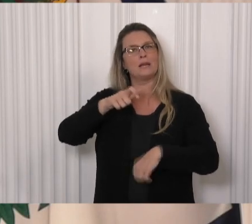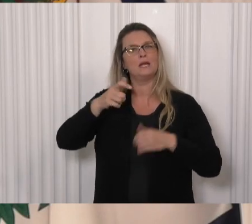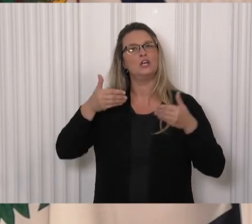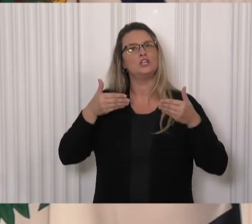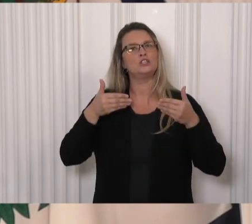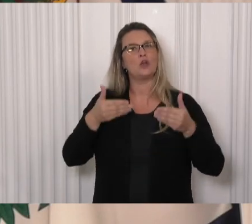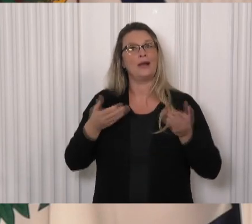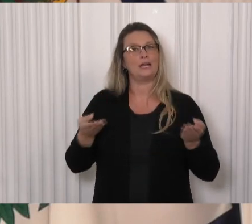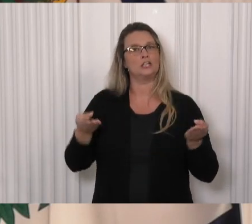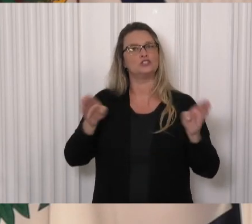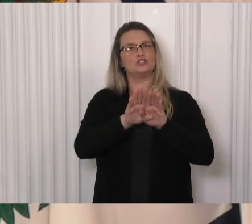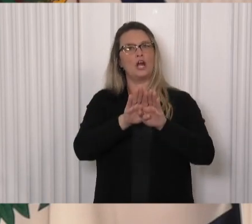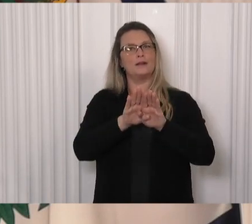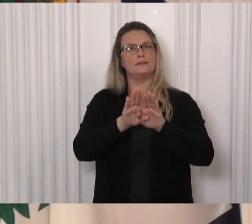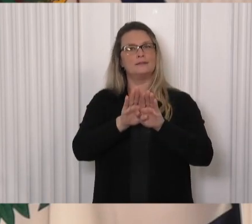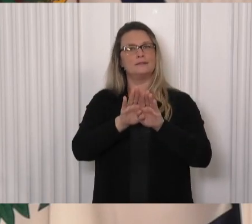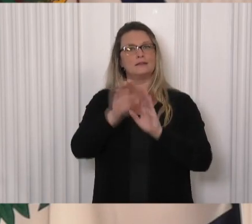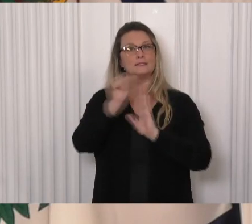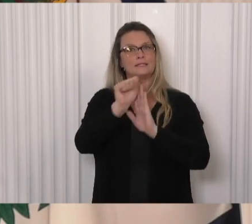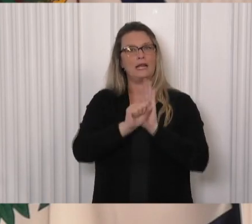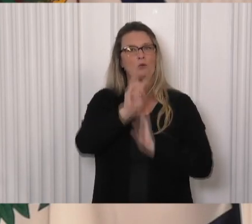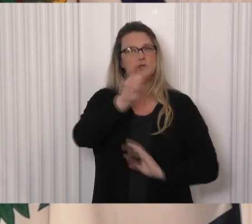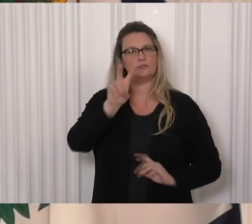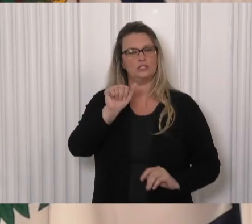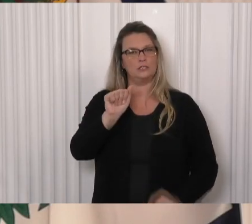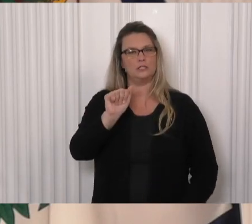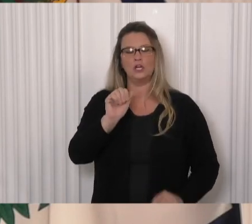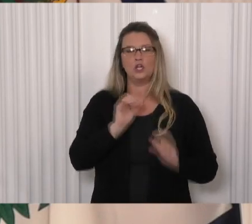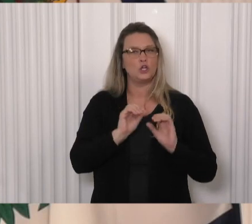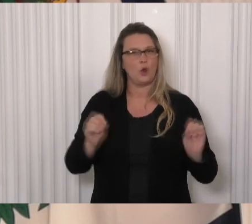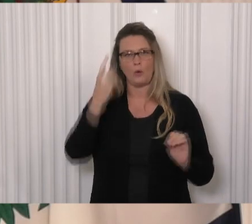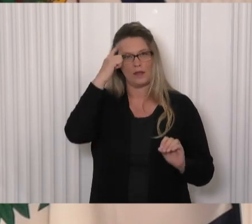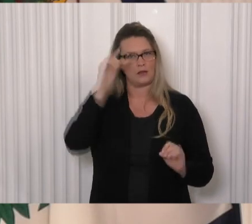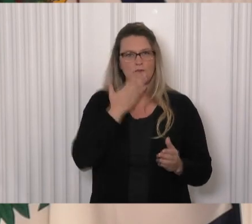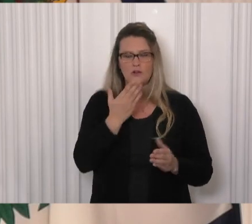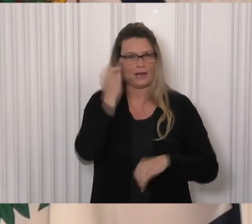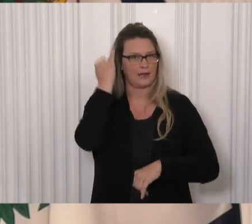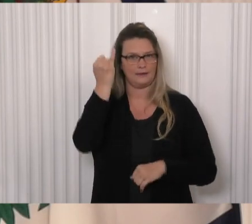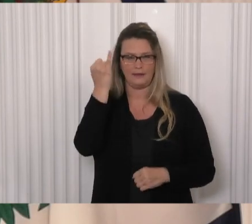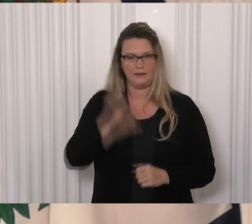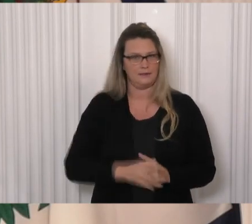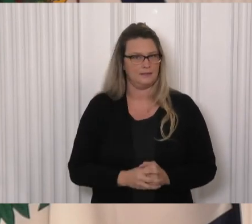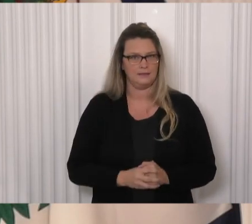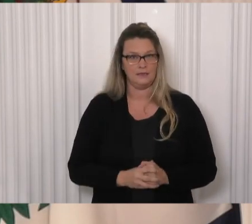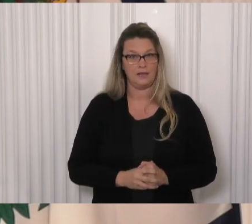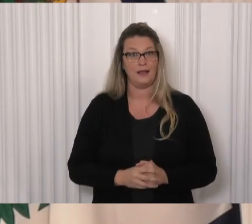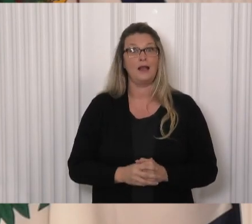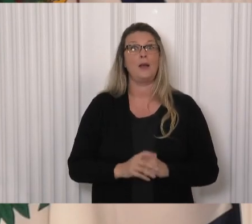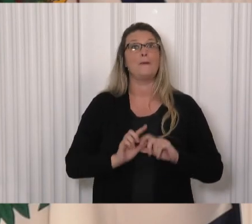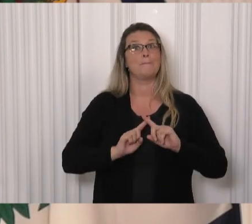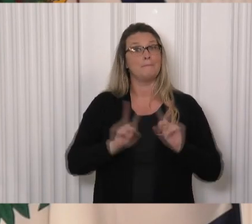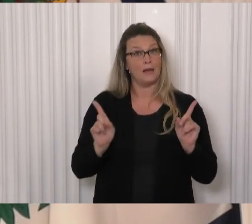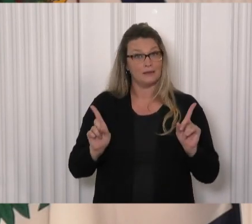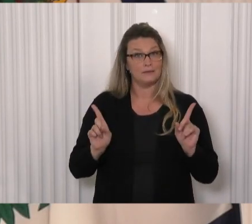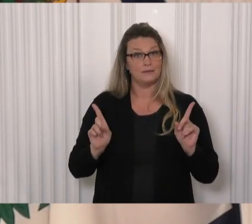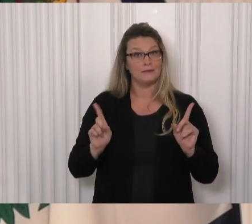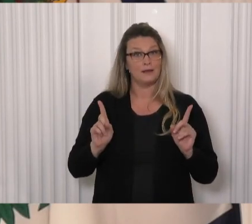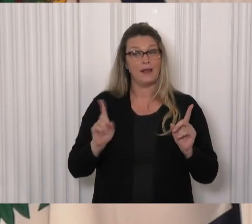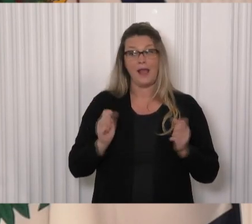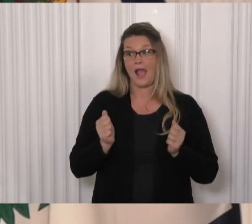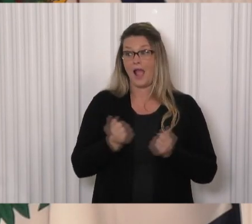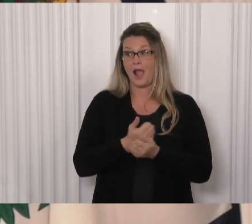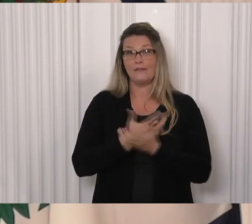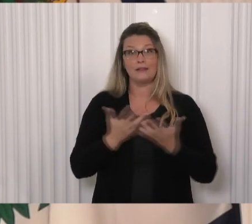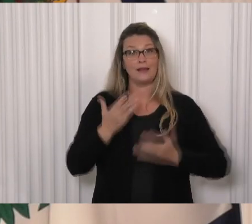and shut the entire state down. Now, things continue to change. We met